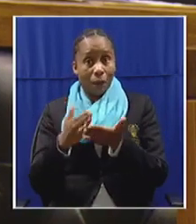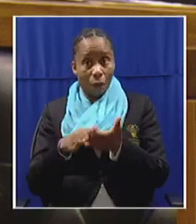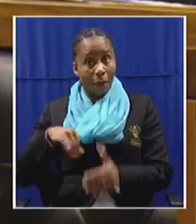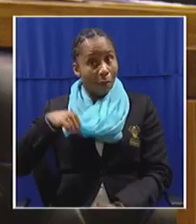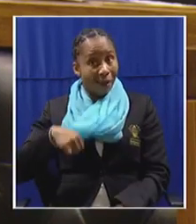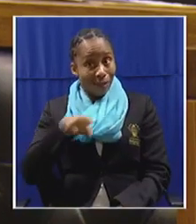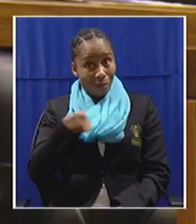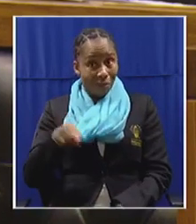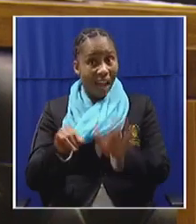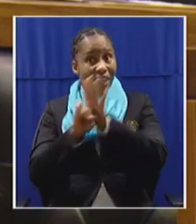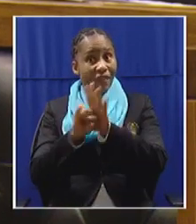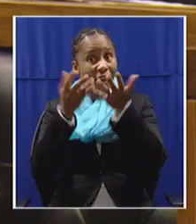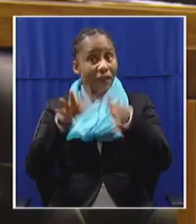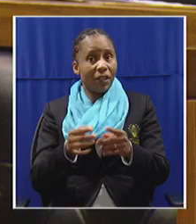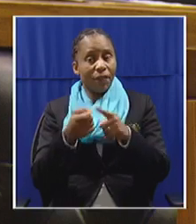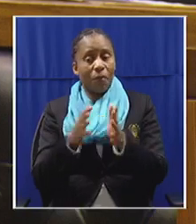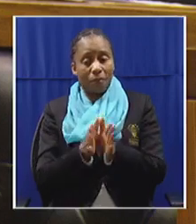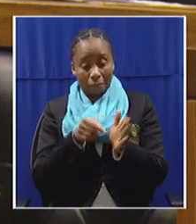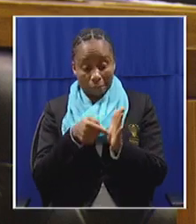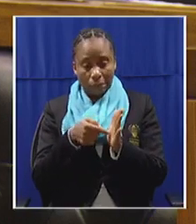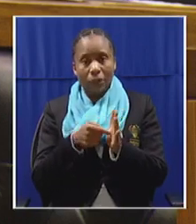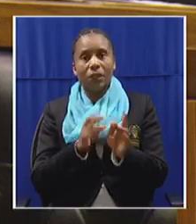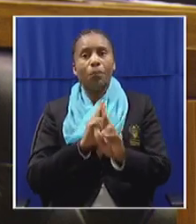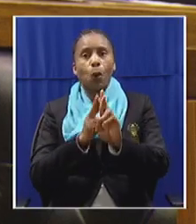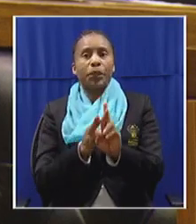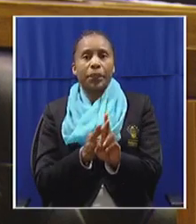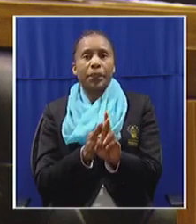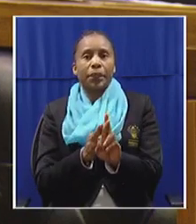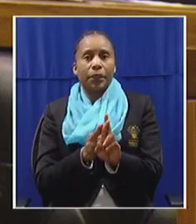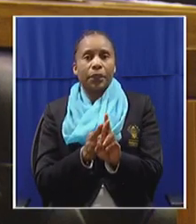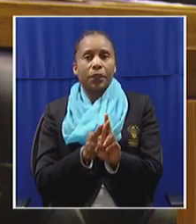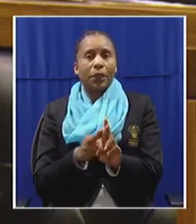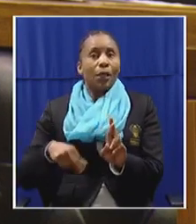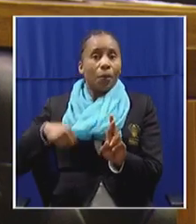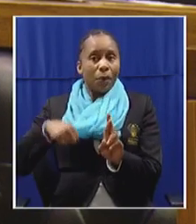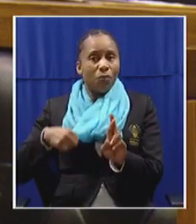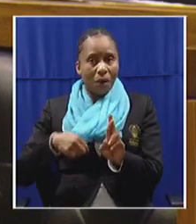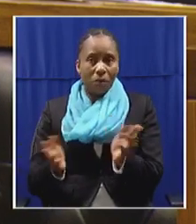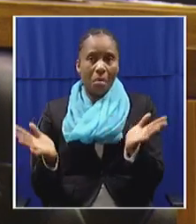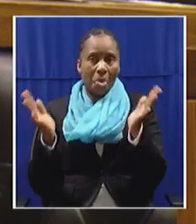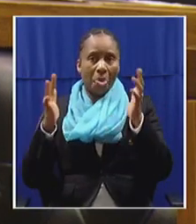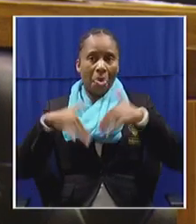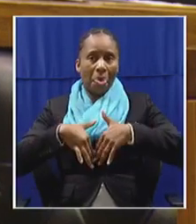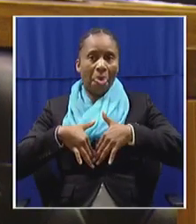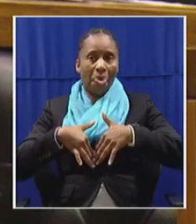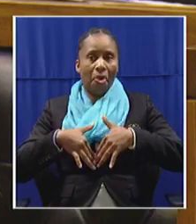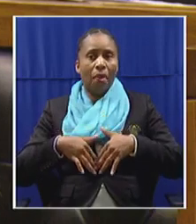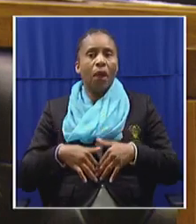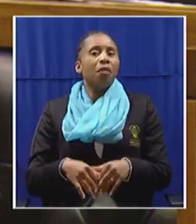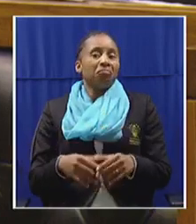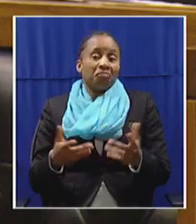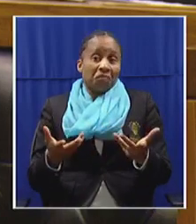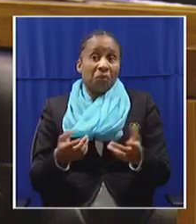been identified by the Auditor General as municipalities that have collapsed in terms of providing